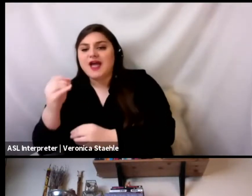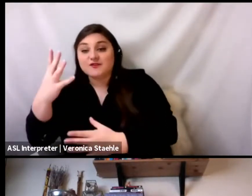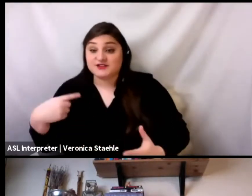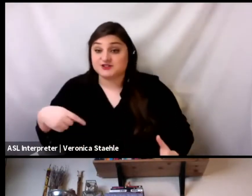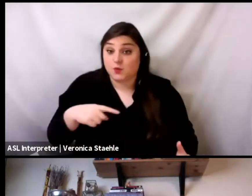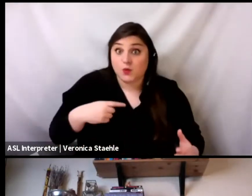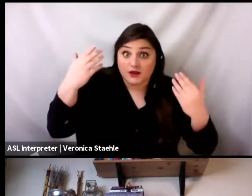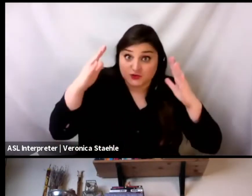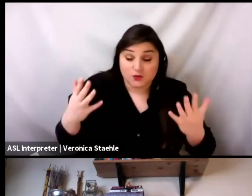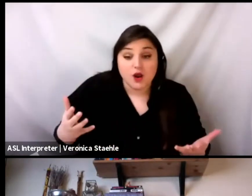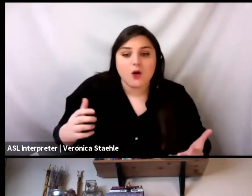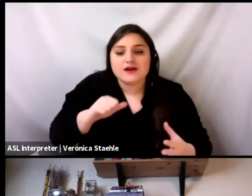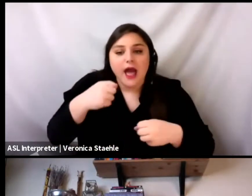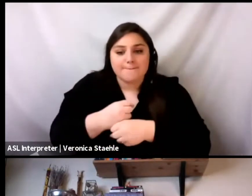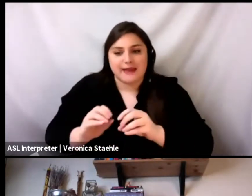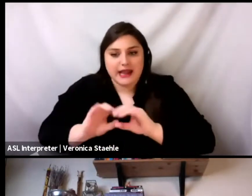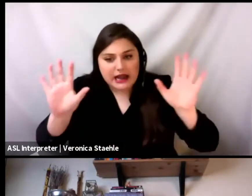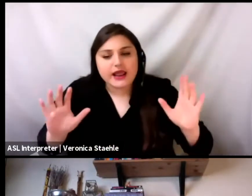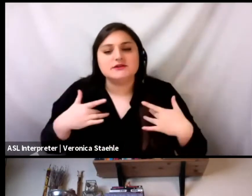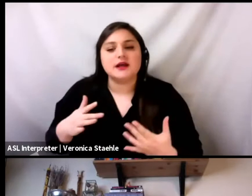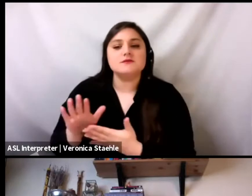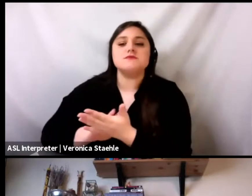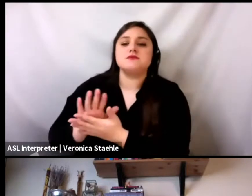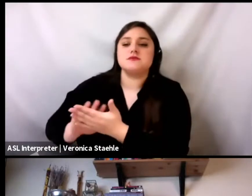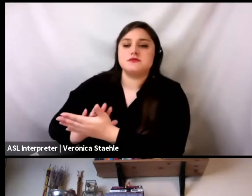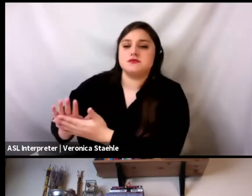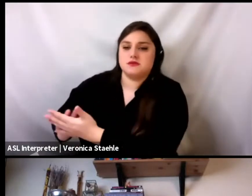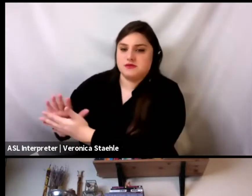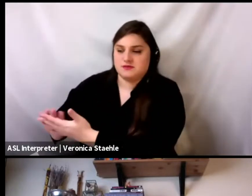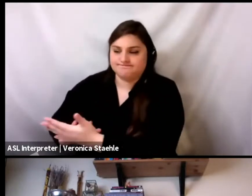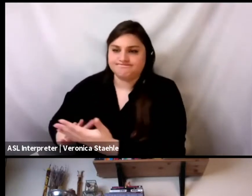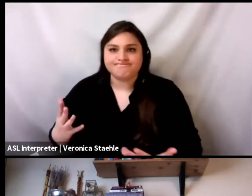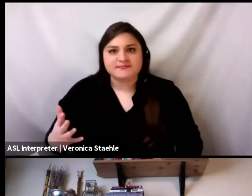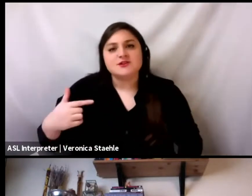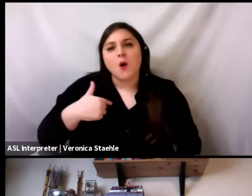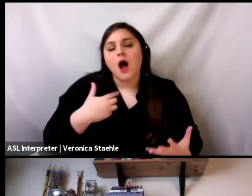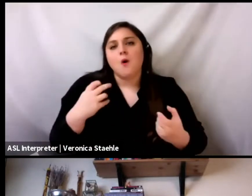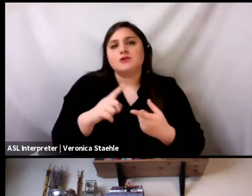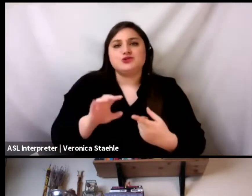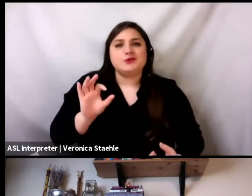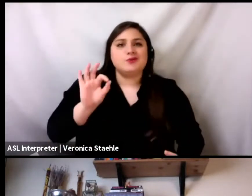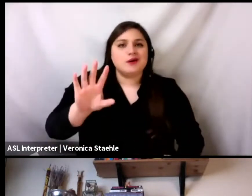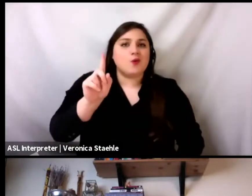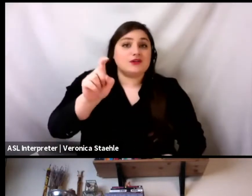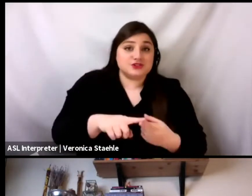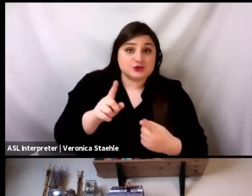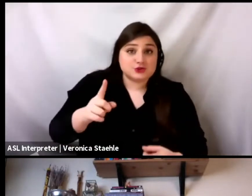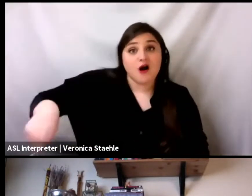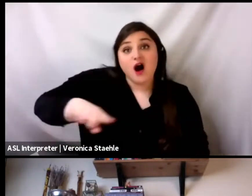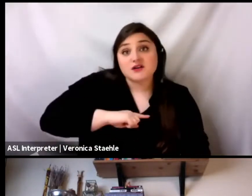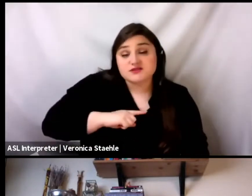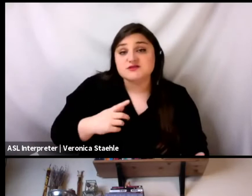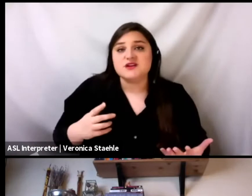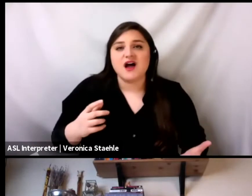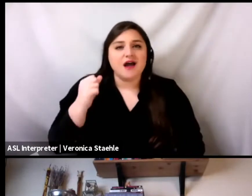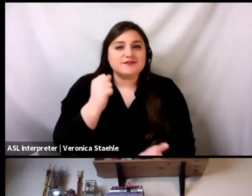think one of like my opening question for all of us that maybe hopefully can kind of like serve as